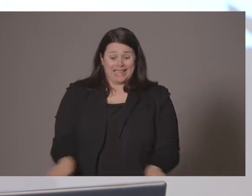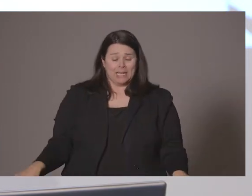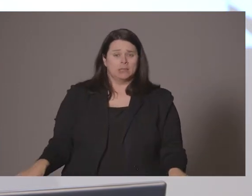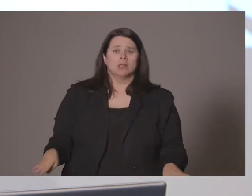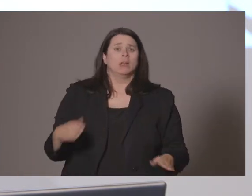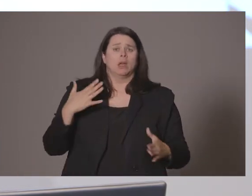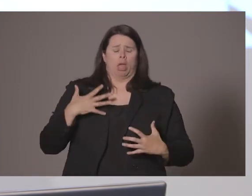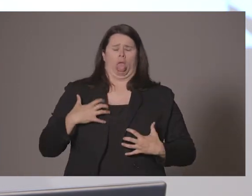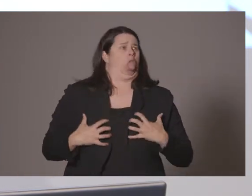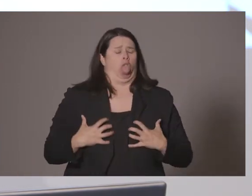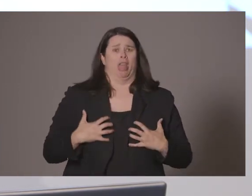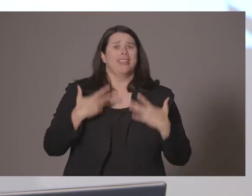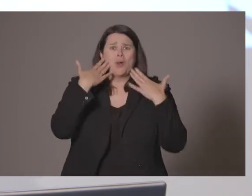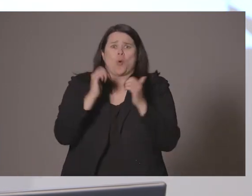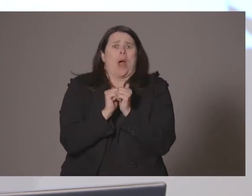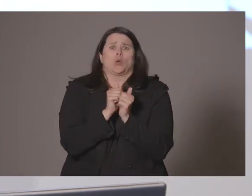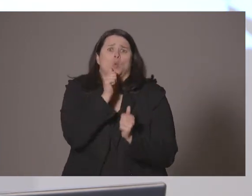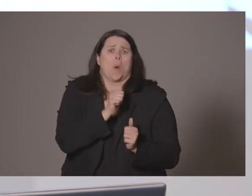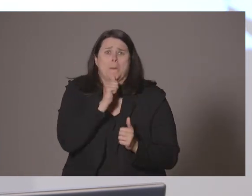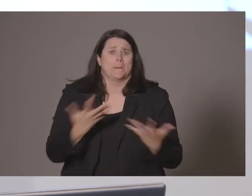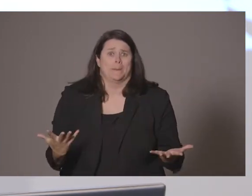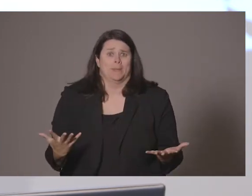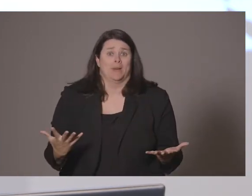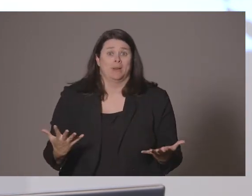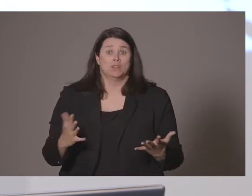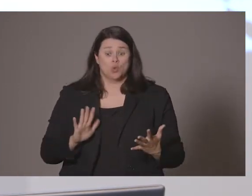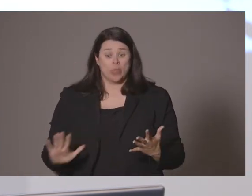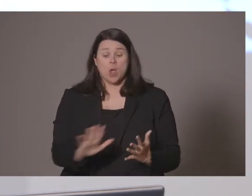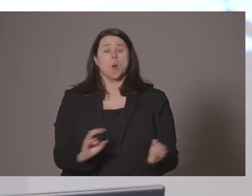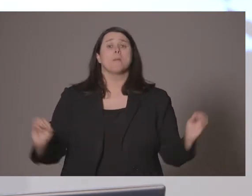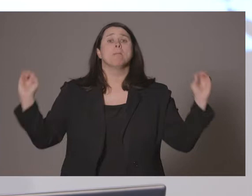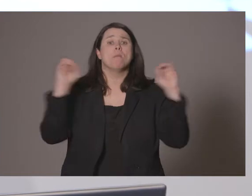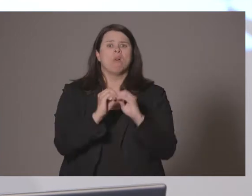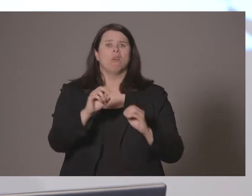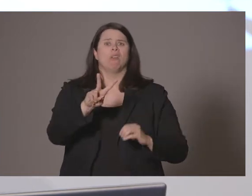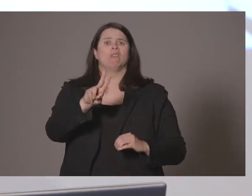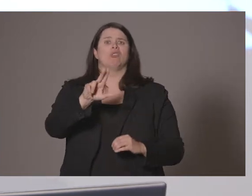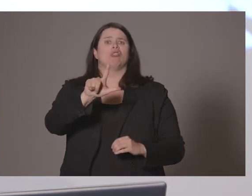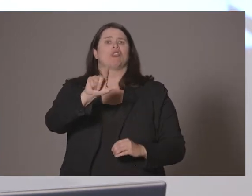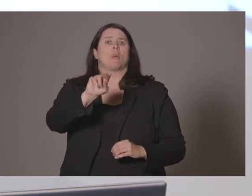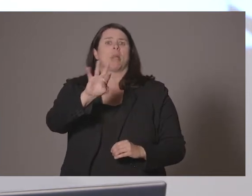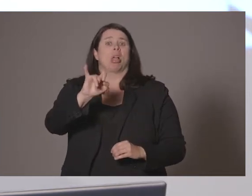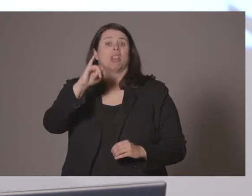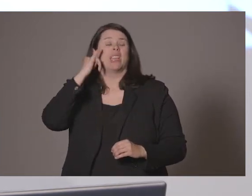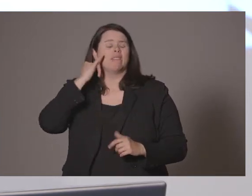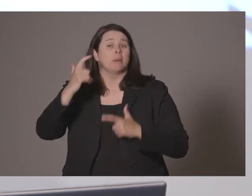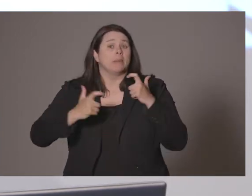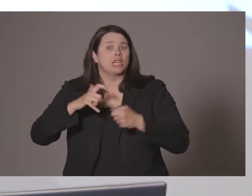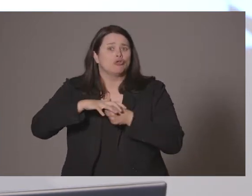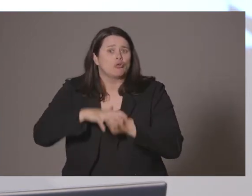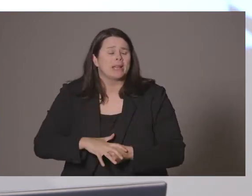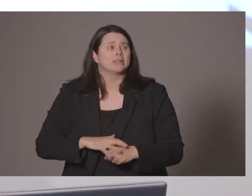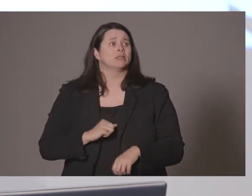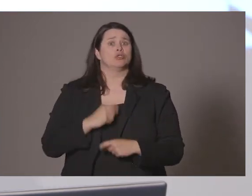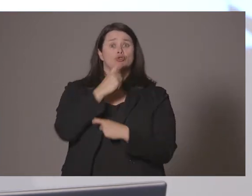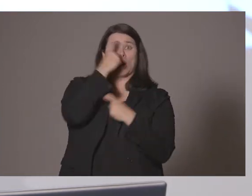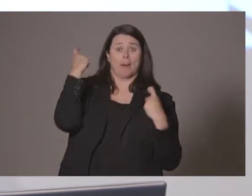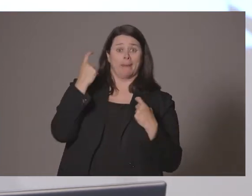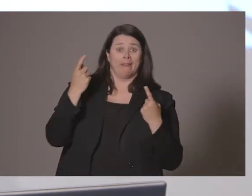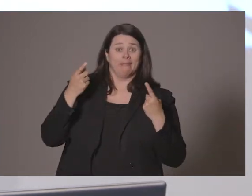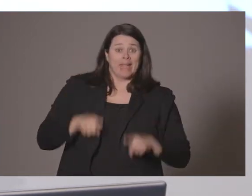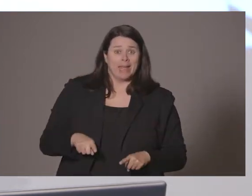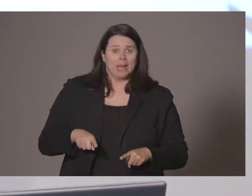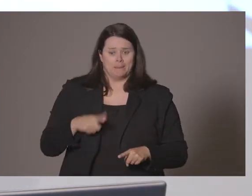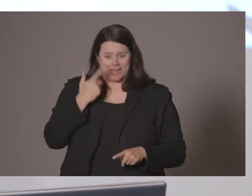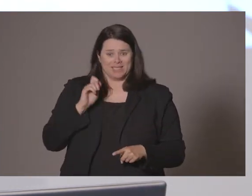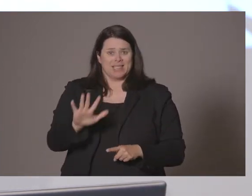cope, right? So they're more vulnerable to big stressors, to traumatic events, because they haven't developed all of